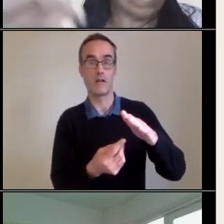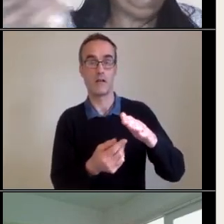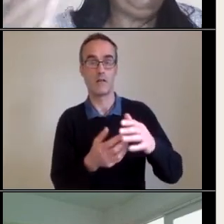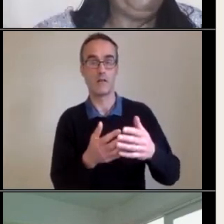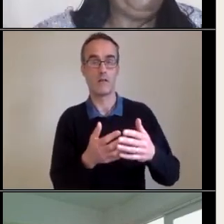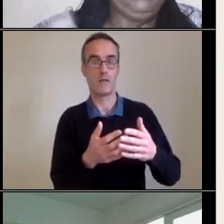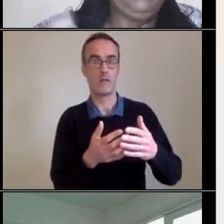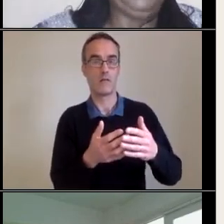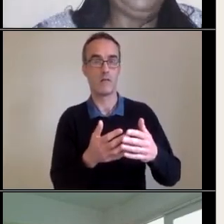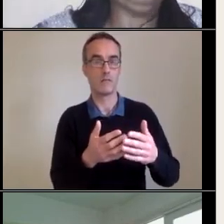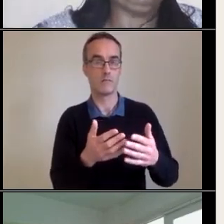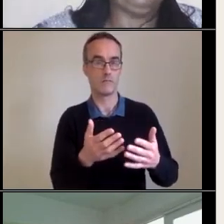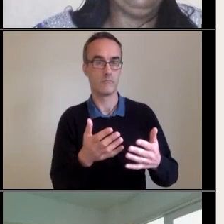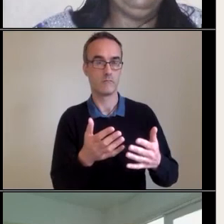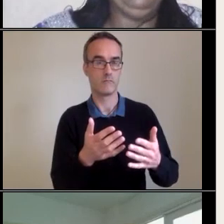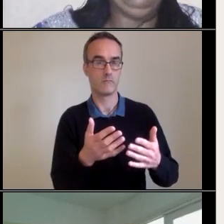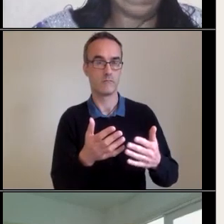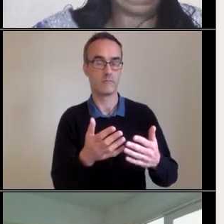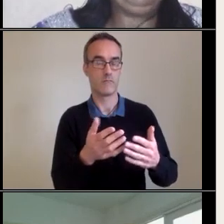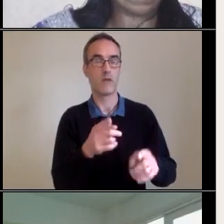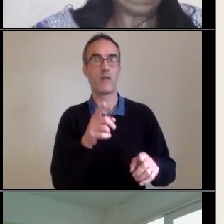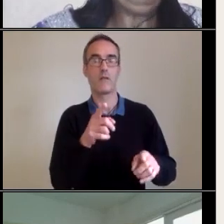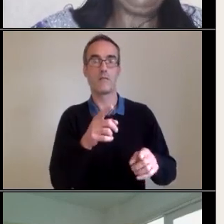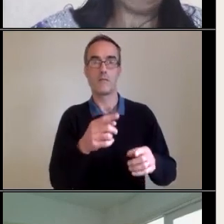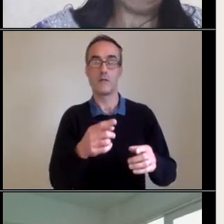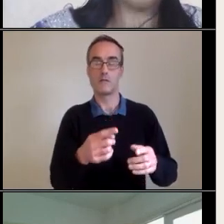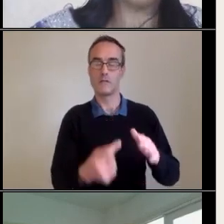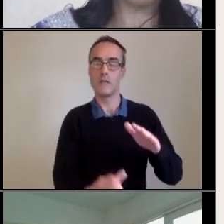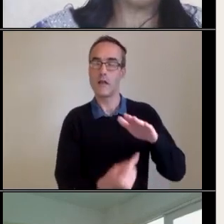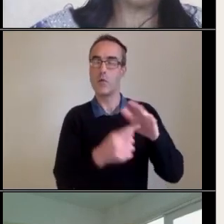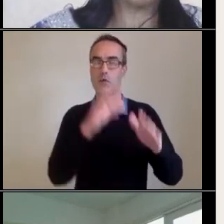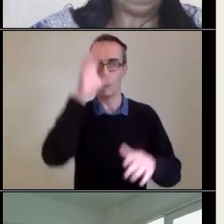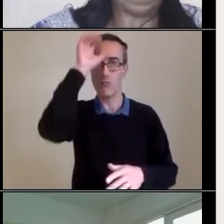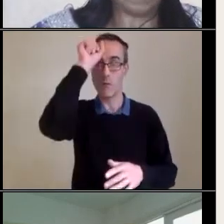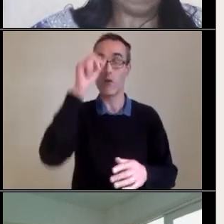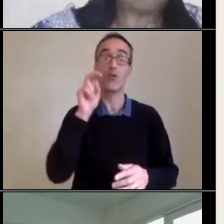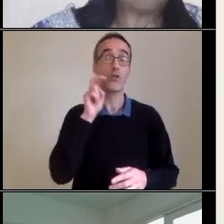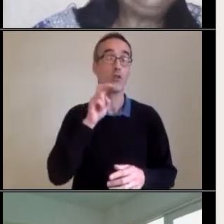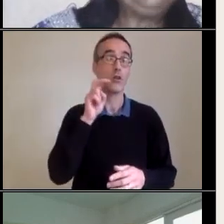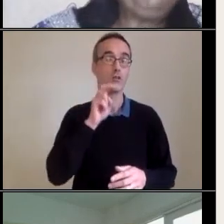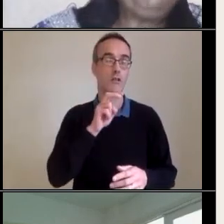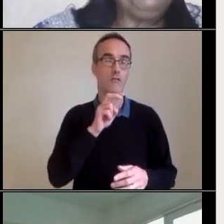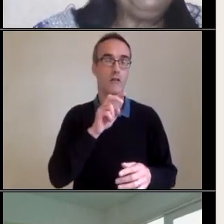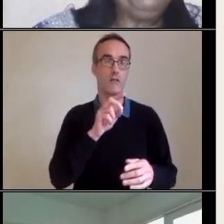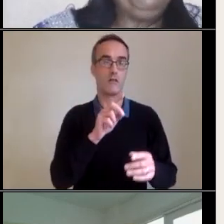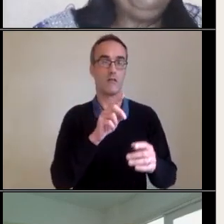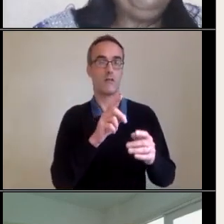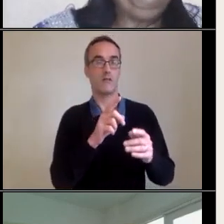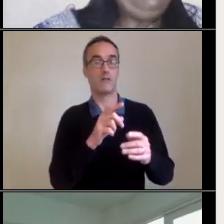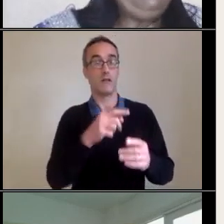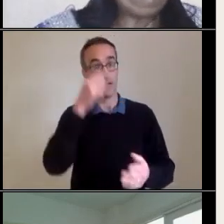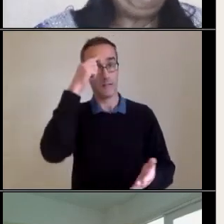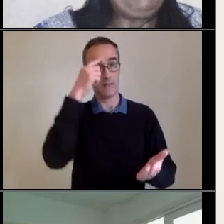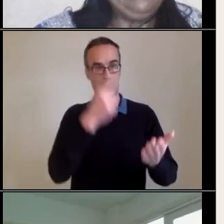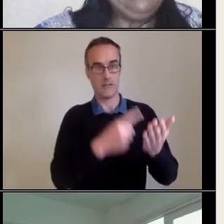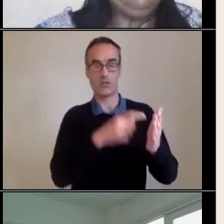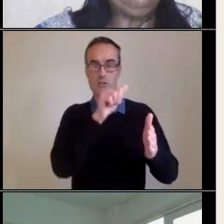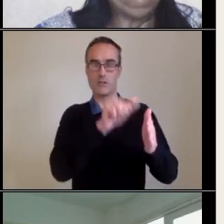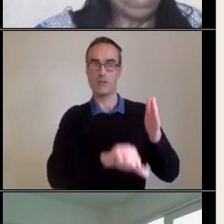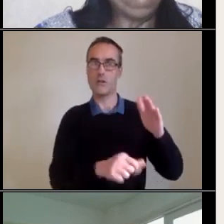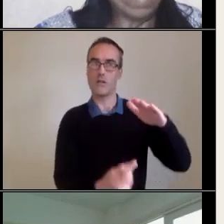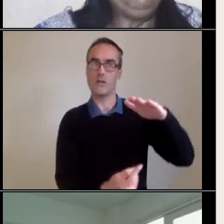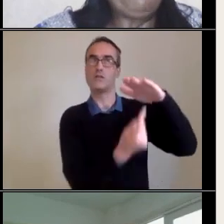down procedures. You cannot have a research fellow be in a